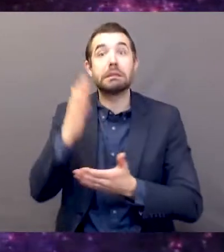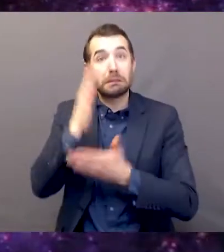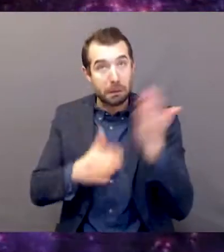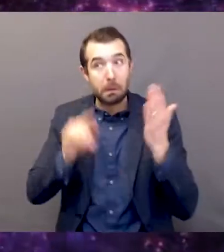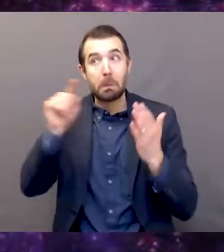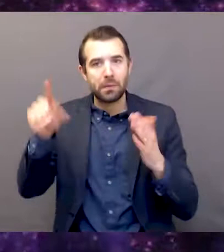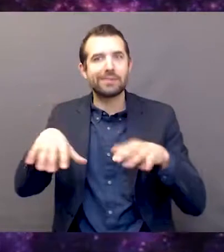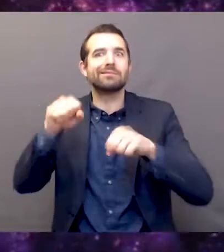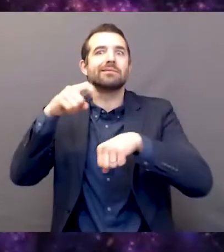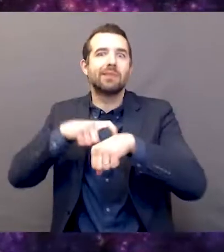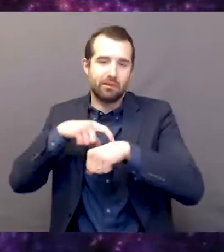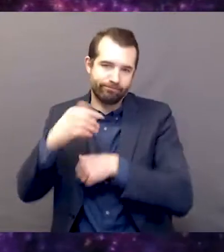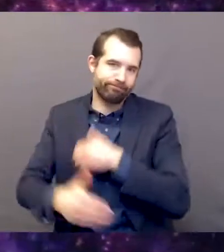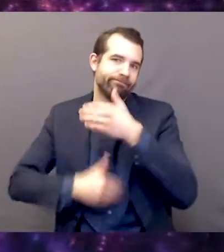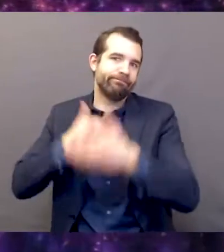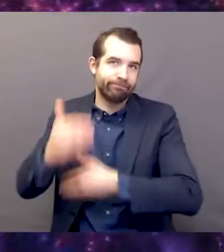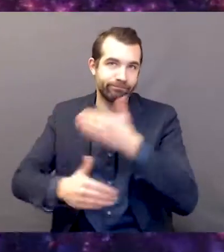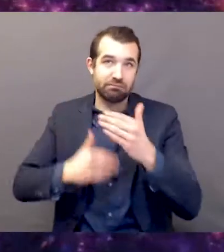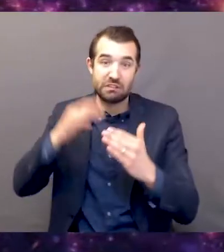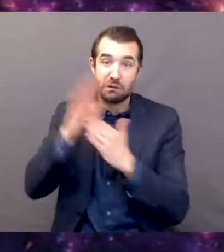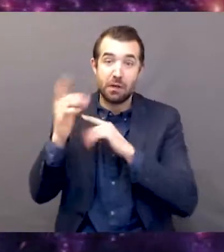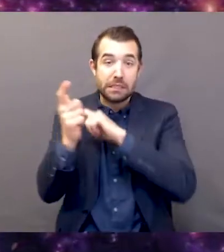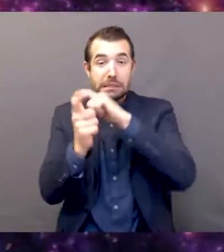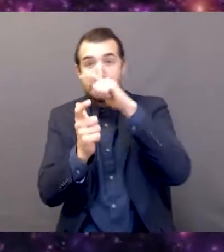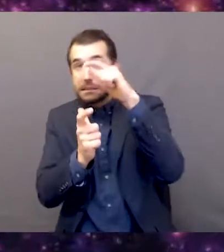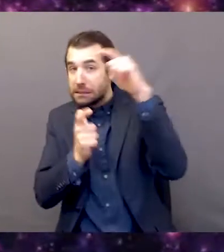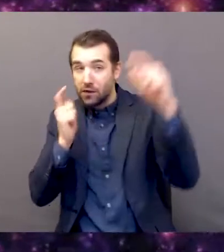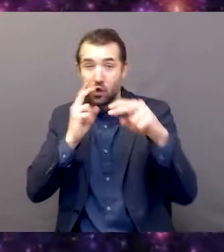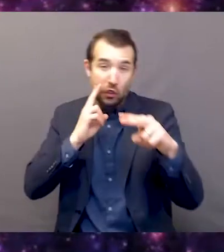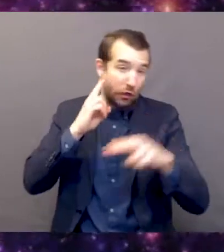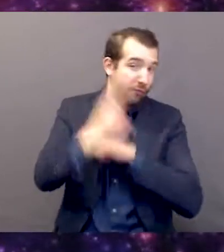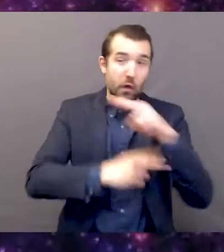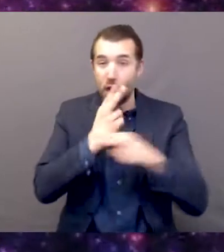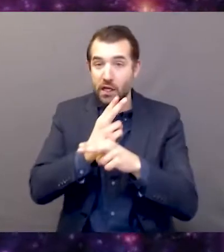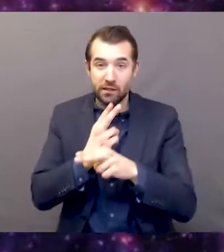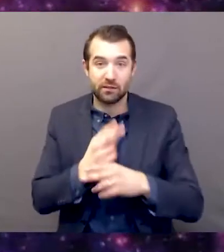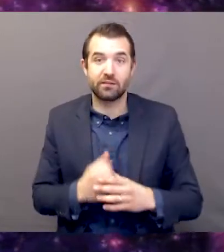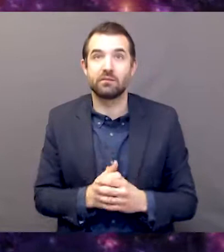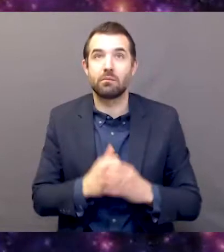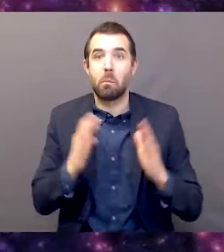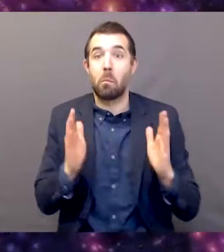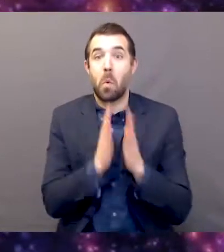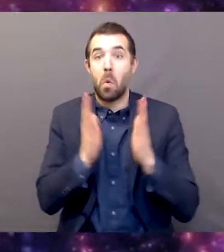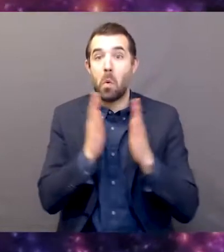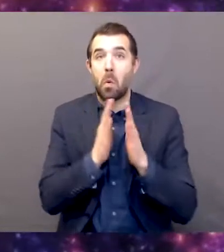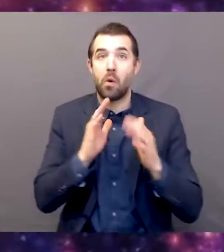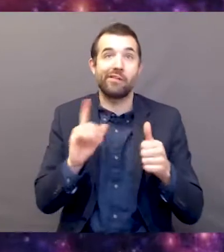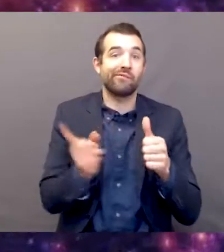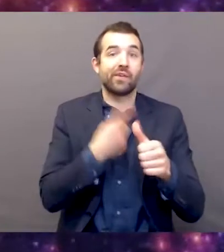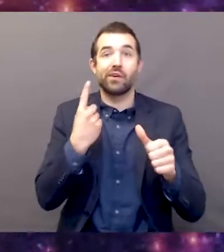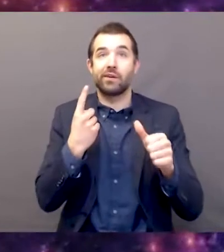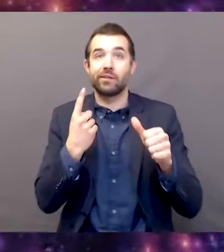largest collapsed objects in the universe. The growth is also described as hierarchical because the smaller systems collapse first, and then